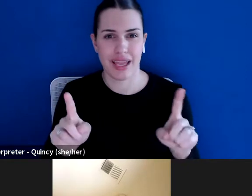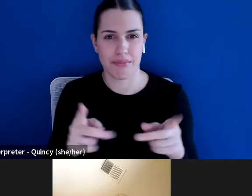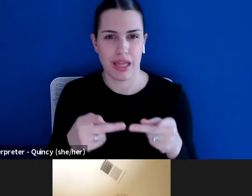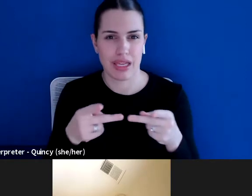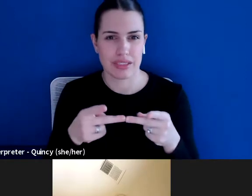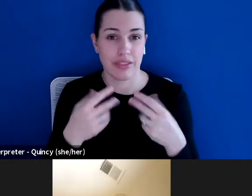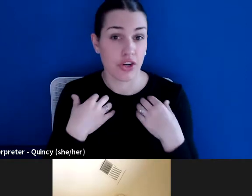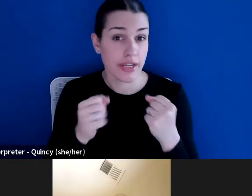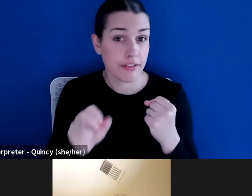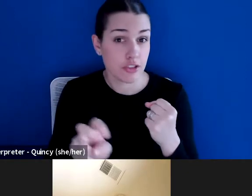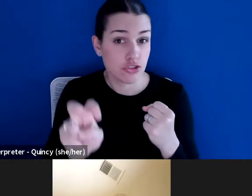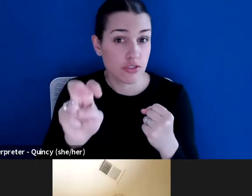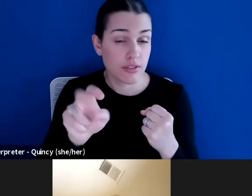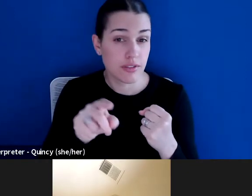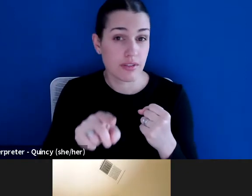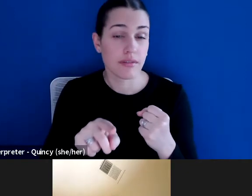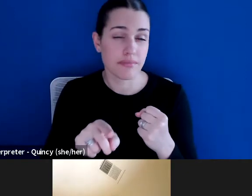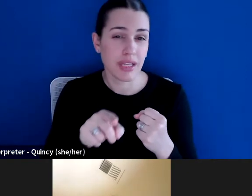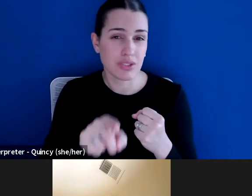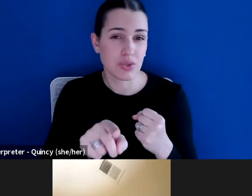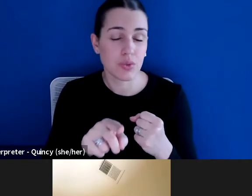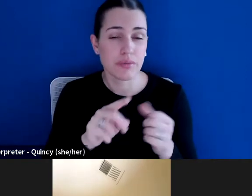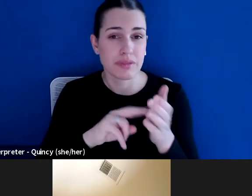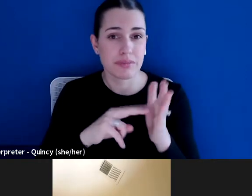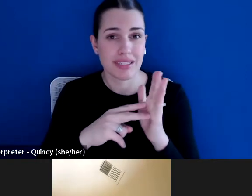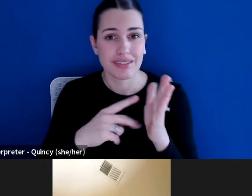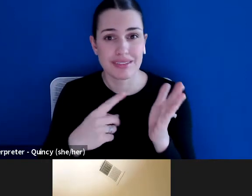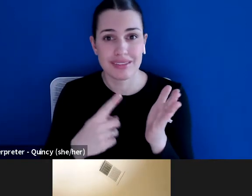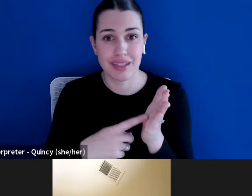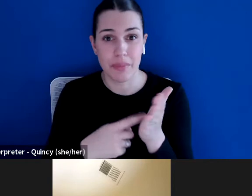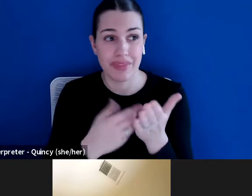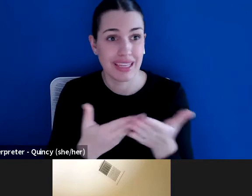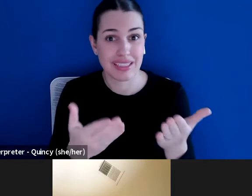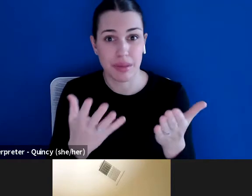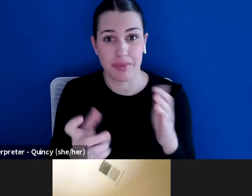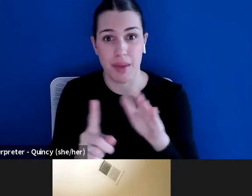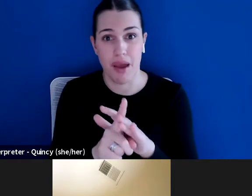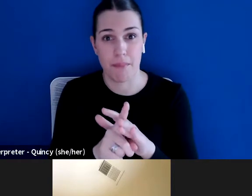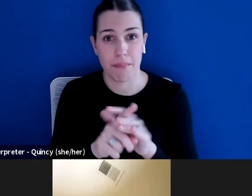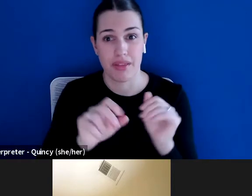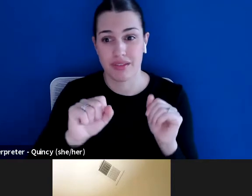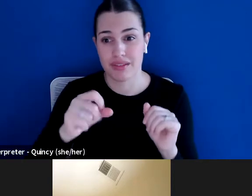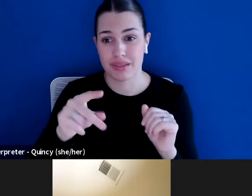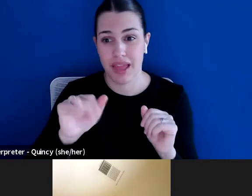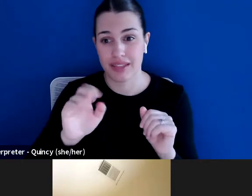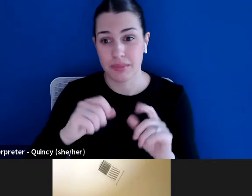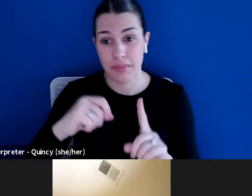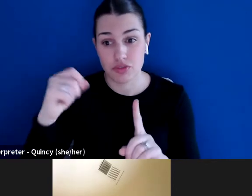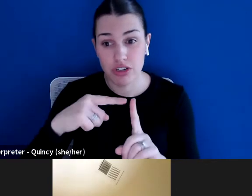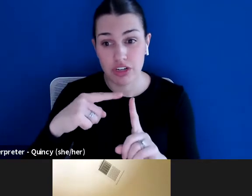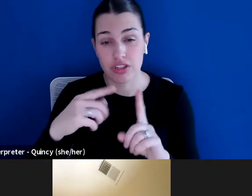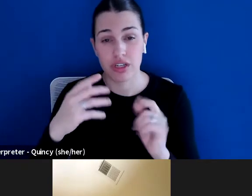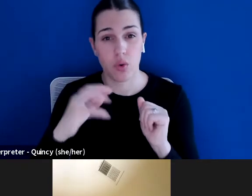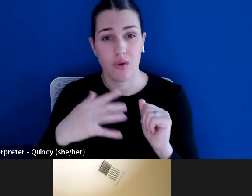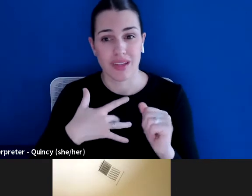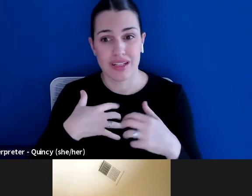their healing process or in their journey. And so some things might come up during this space that might be triggering or distressing for